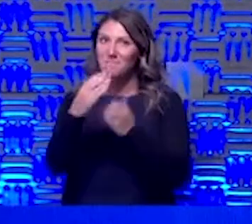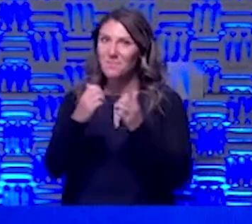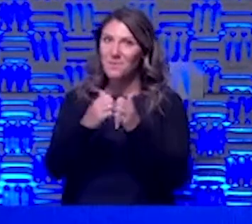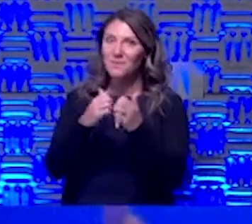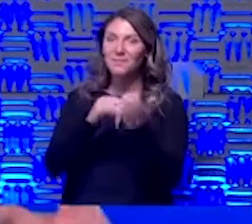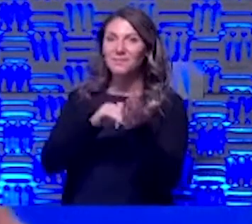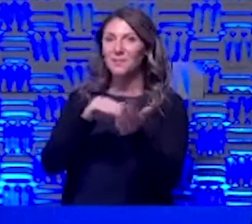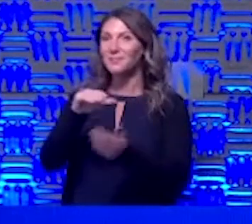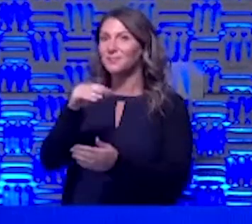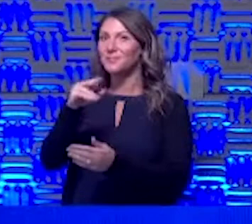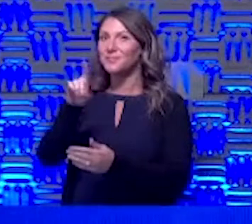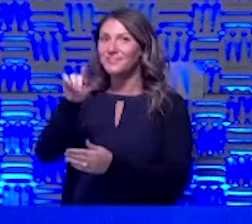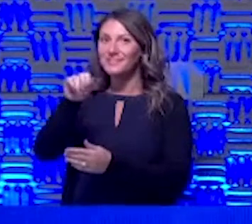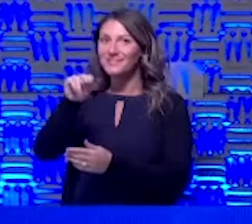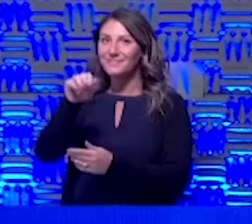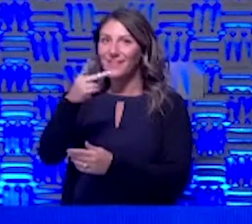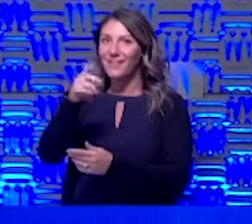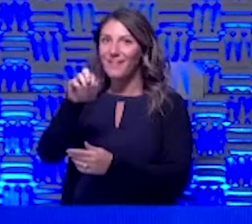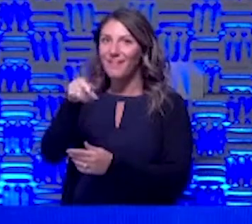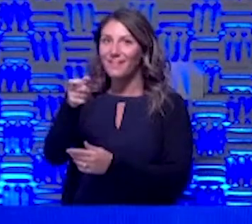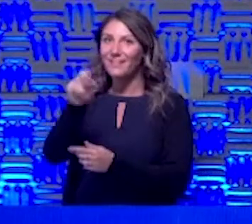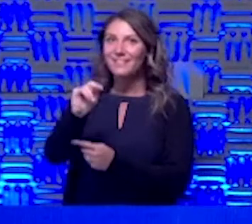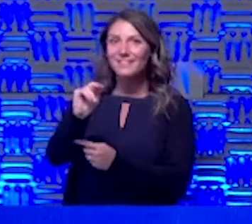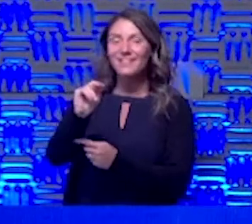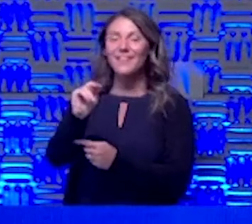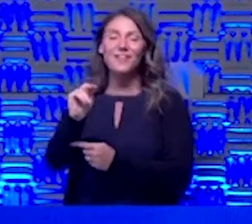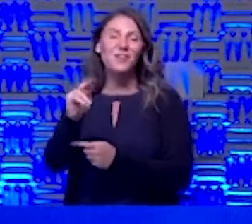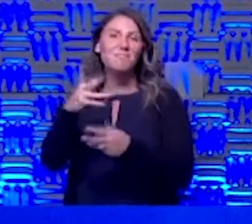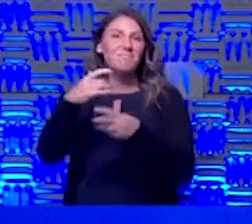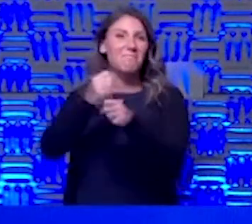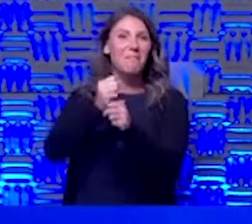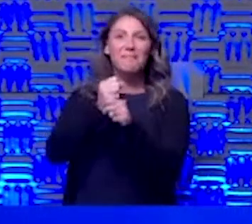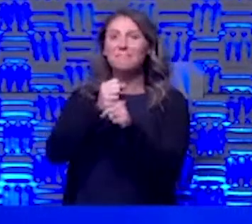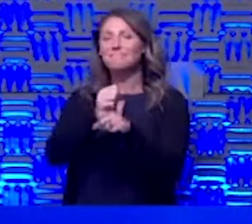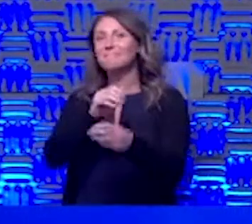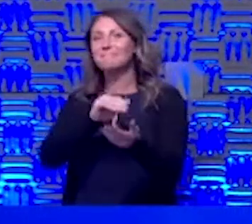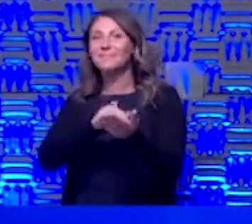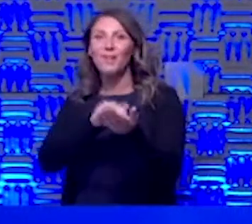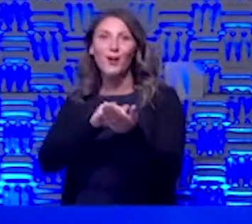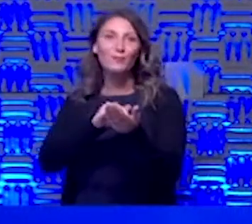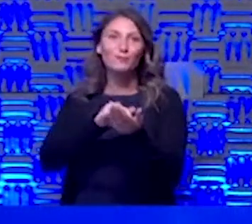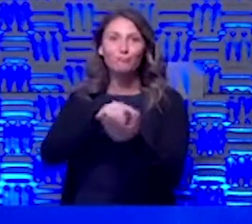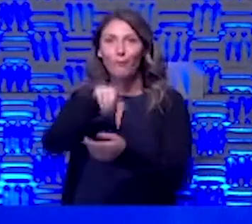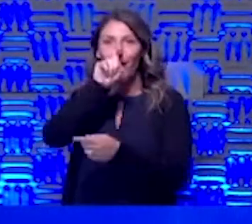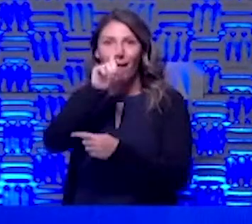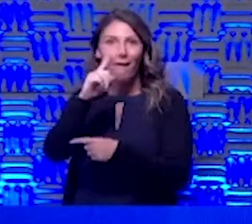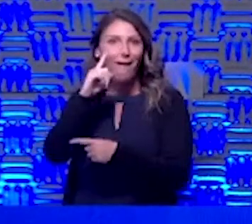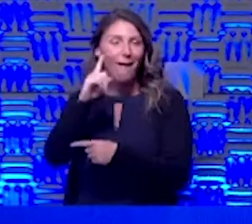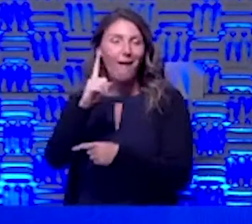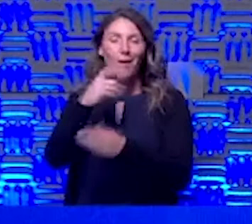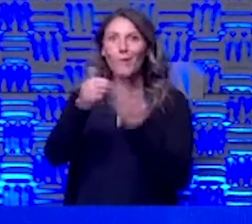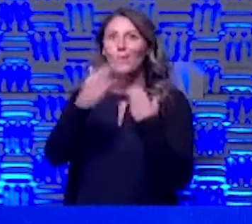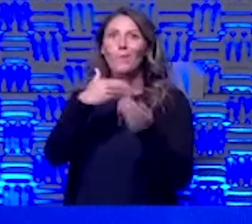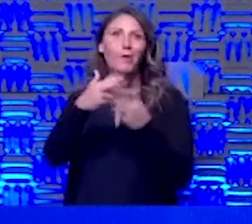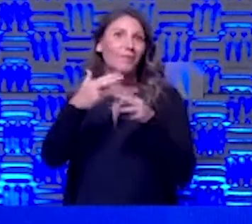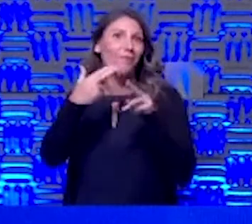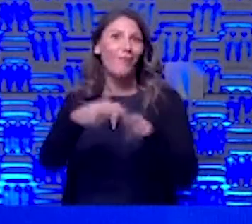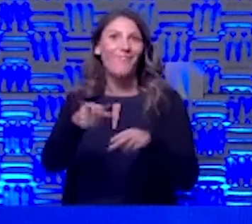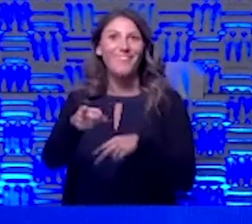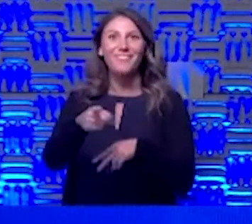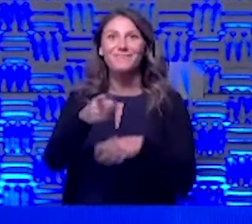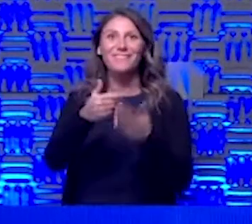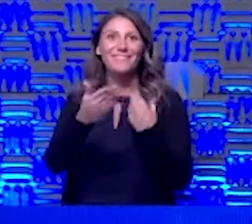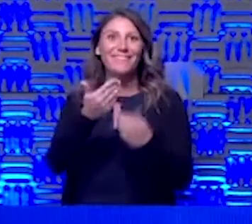And I'm joined, of course, by Dana Hawkinson, or Hawkeye, Doc Hawk, whatever I happen to call him on any given moment of any given day. That's right. We are